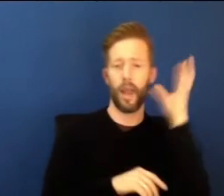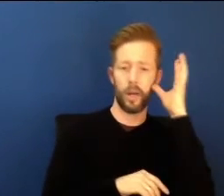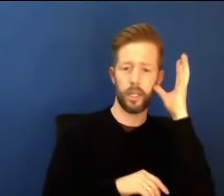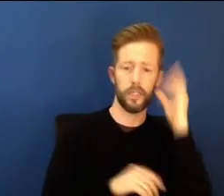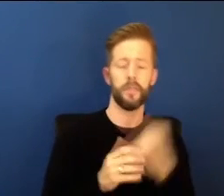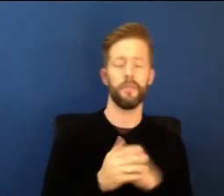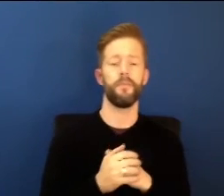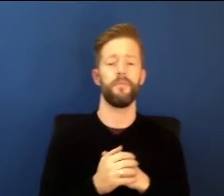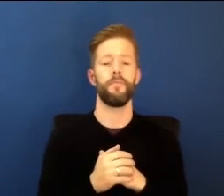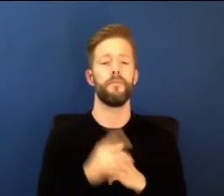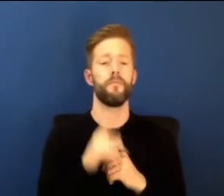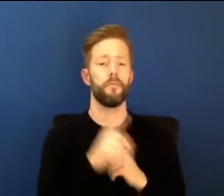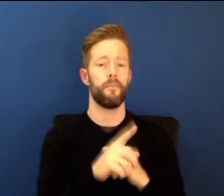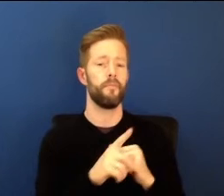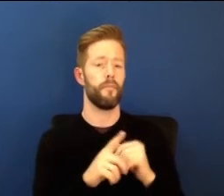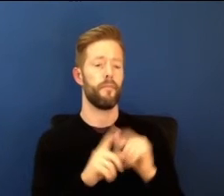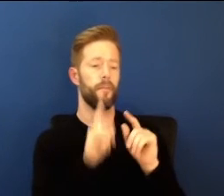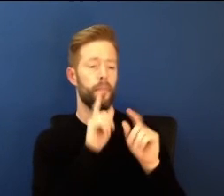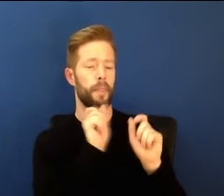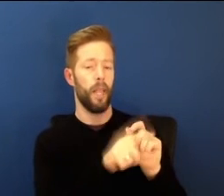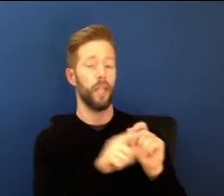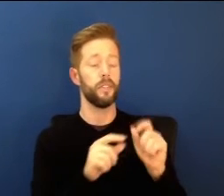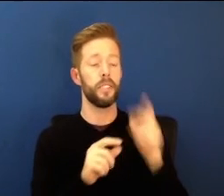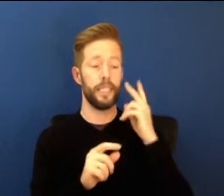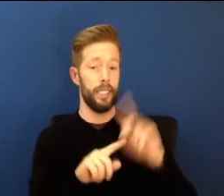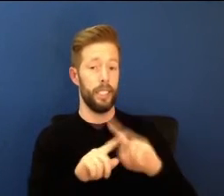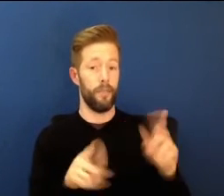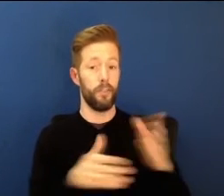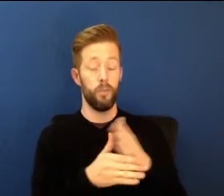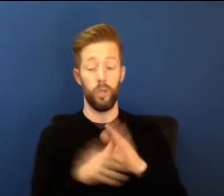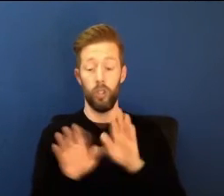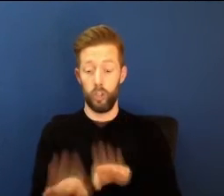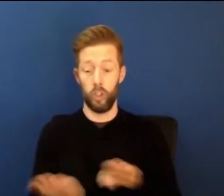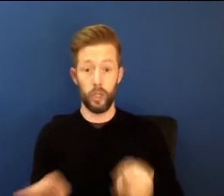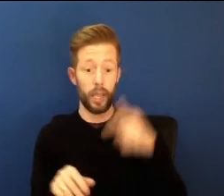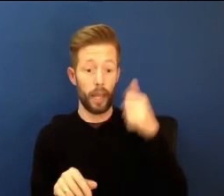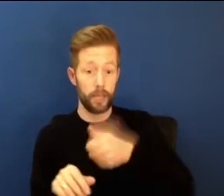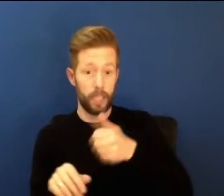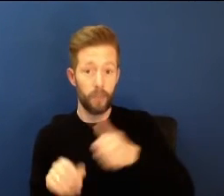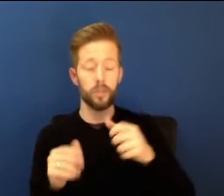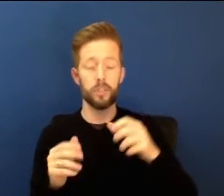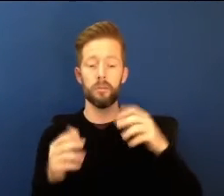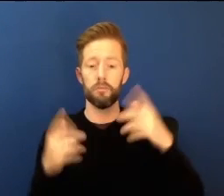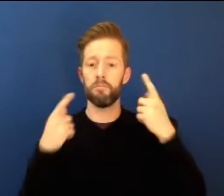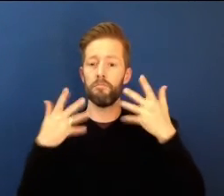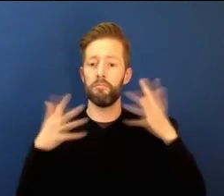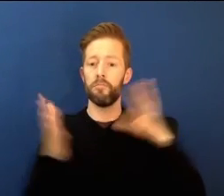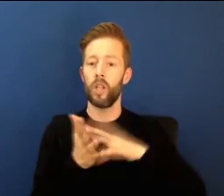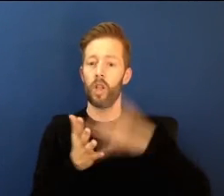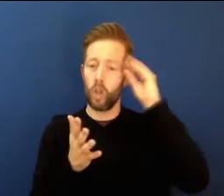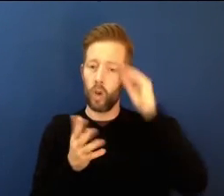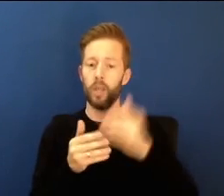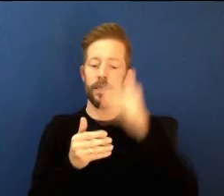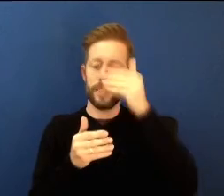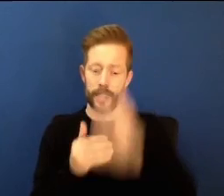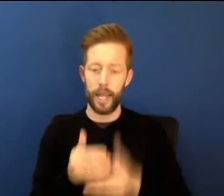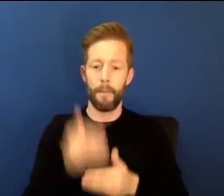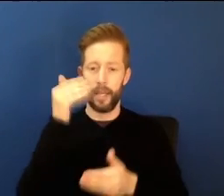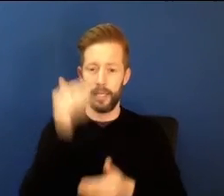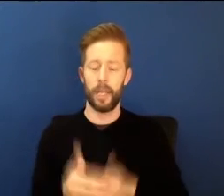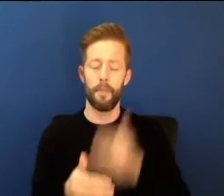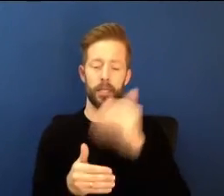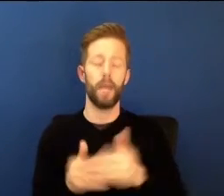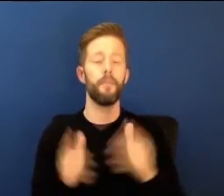I think it's about whether, if you've seen differences between children who have learned the step-by-step idea